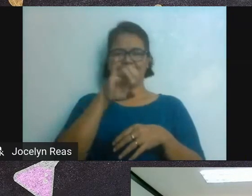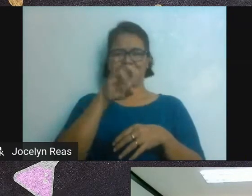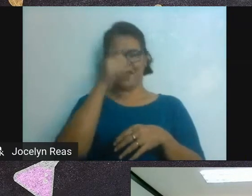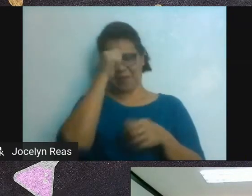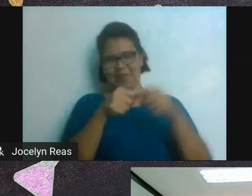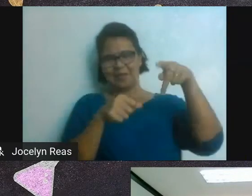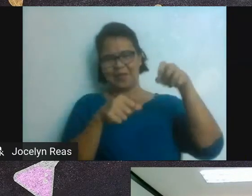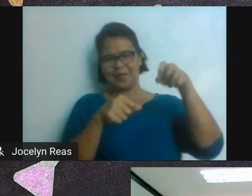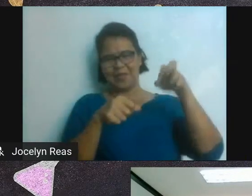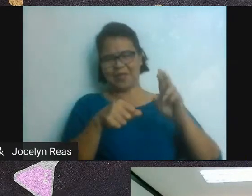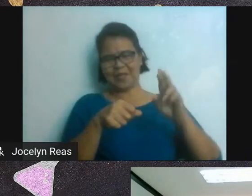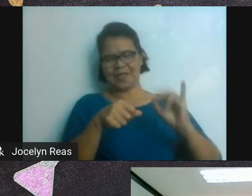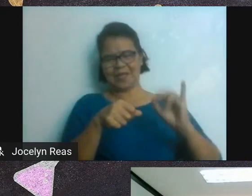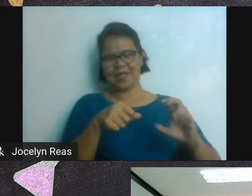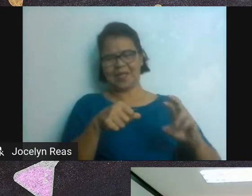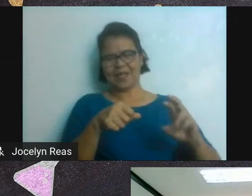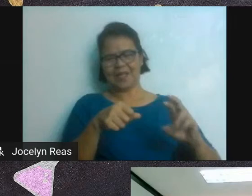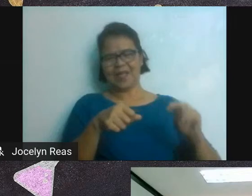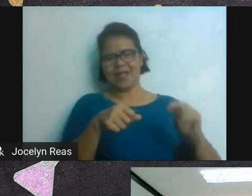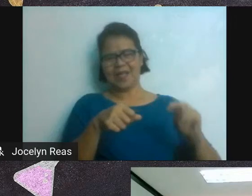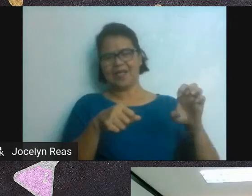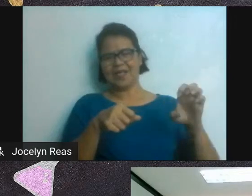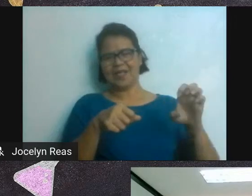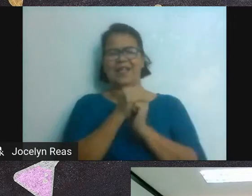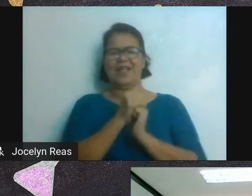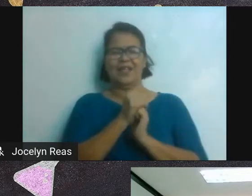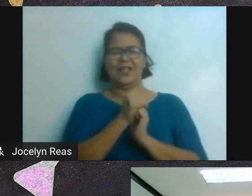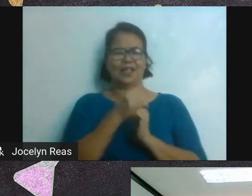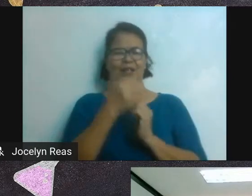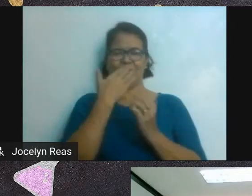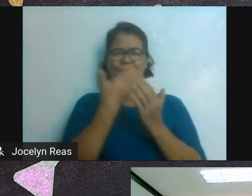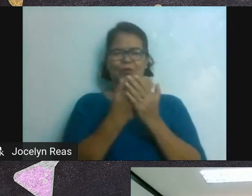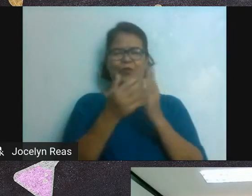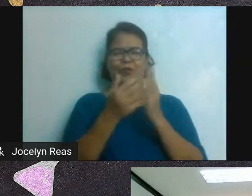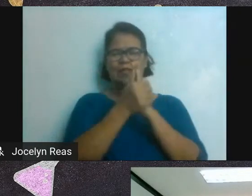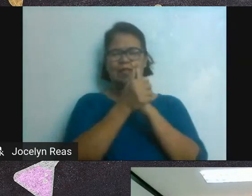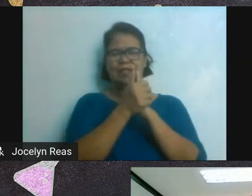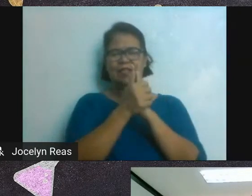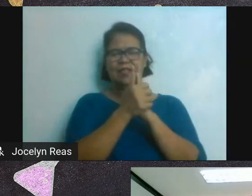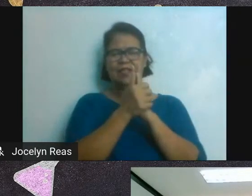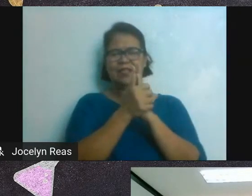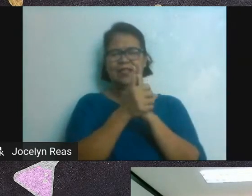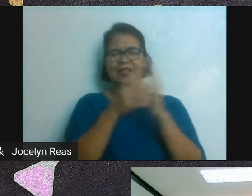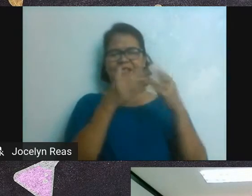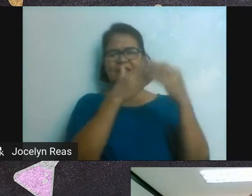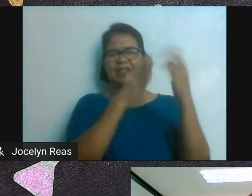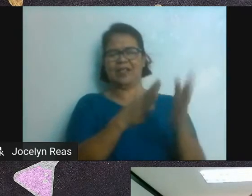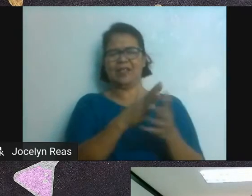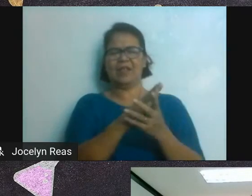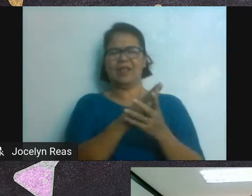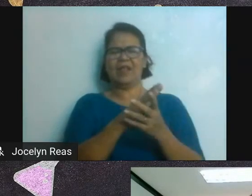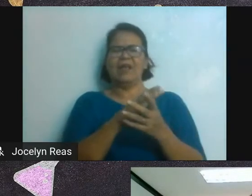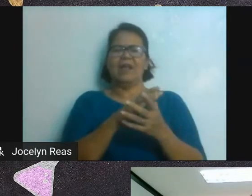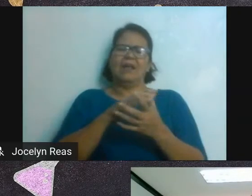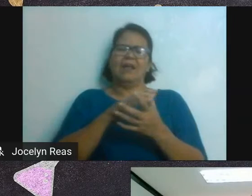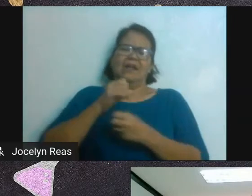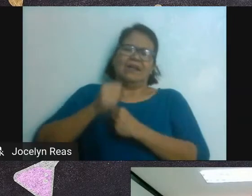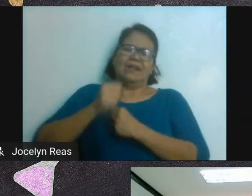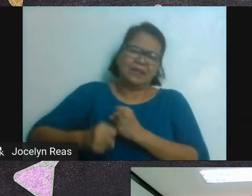a struggle really on the kind of modality that we will be using for our SPED learners. Any tips,